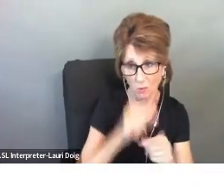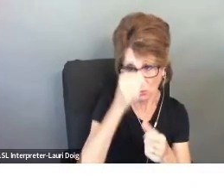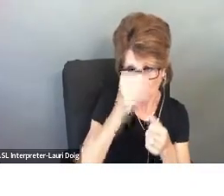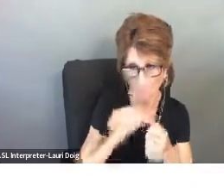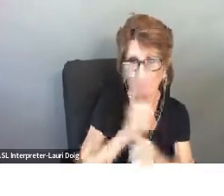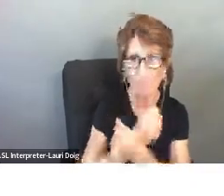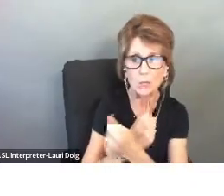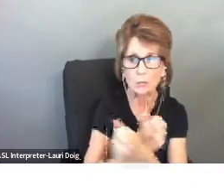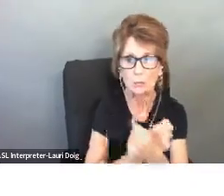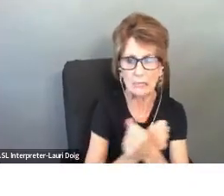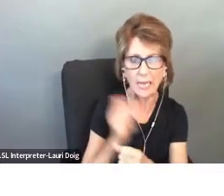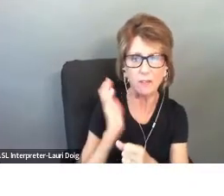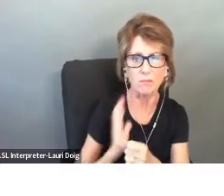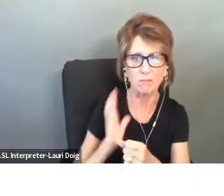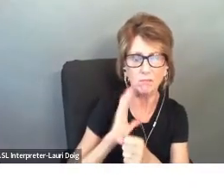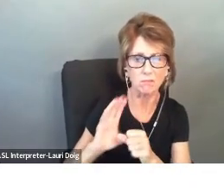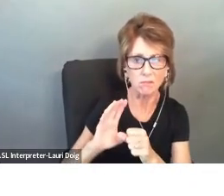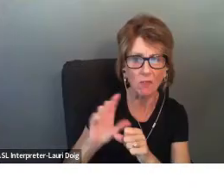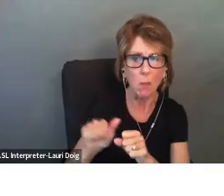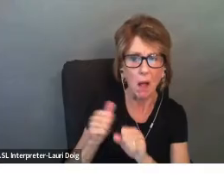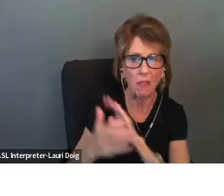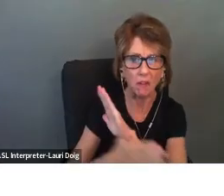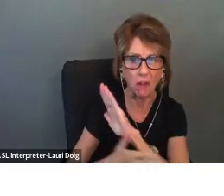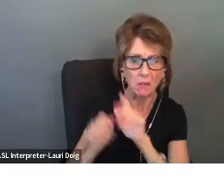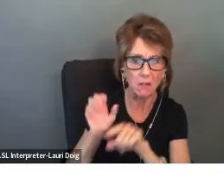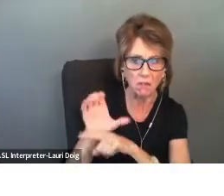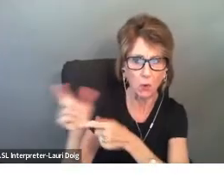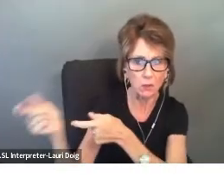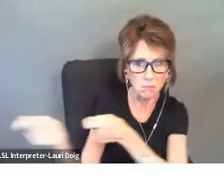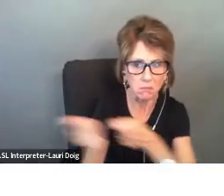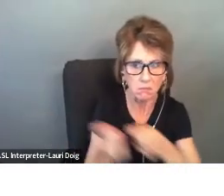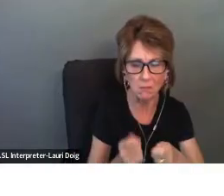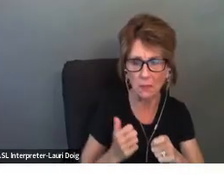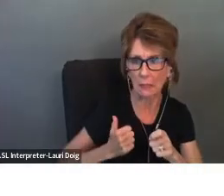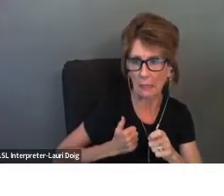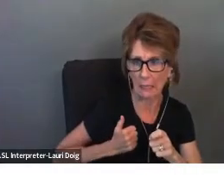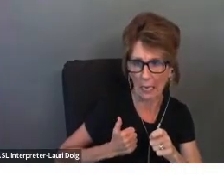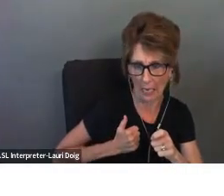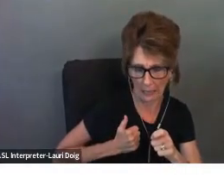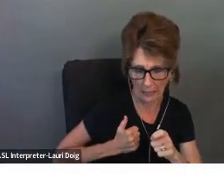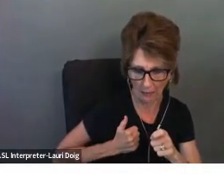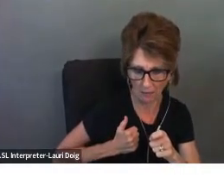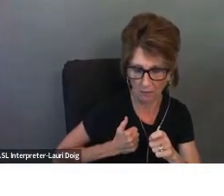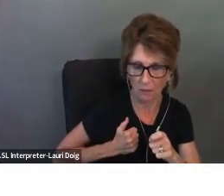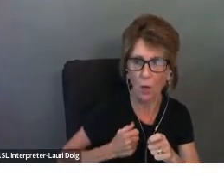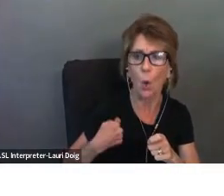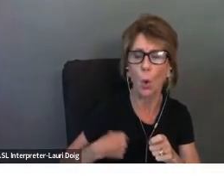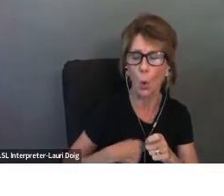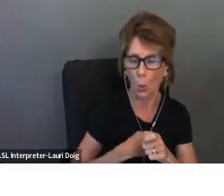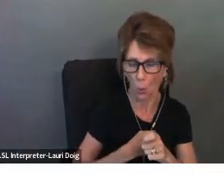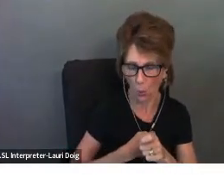trade. So we also honor and pay respect to the ancestors of the African origin and descent.